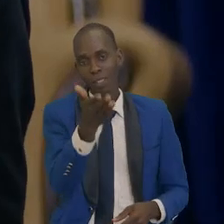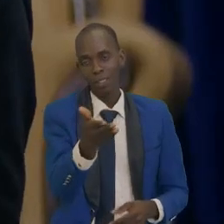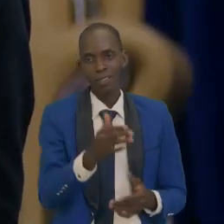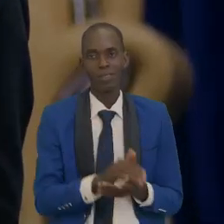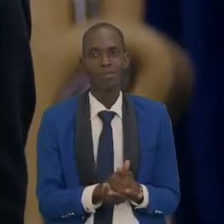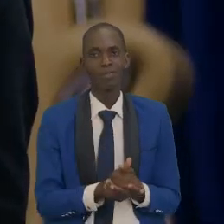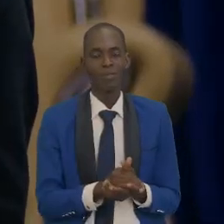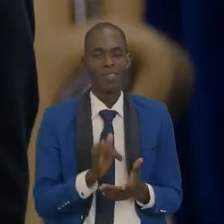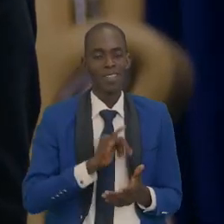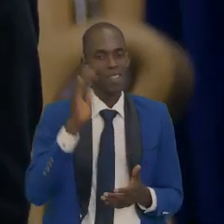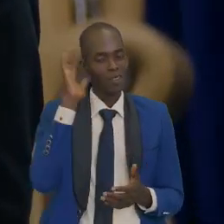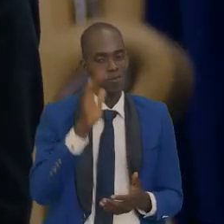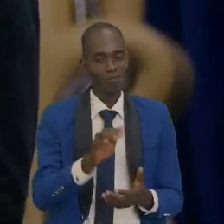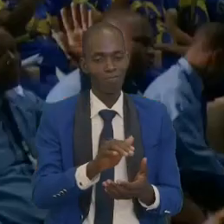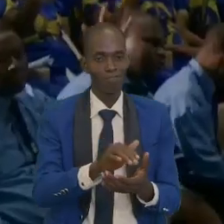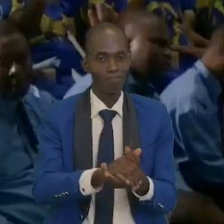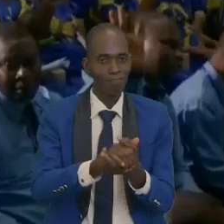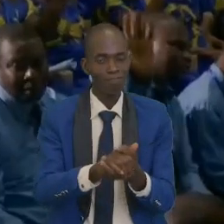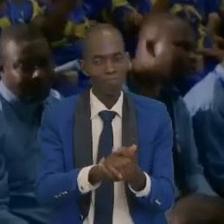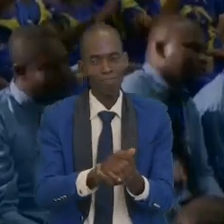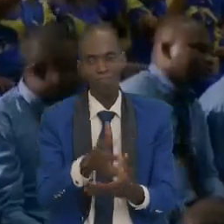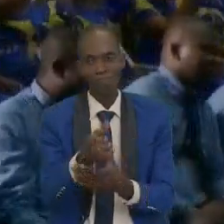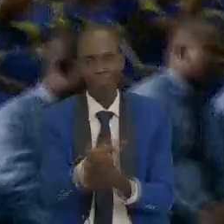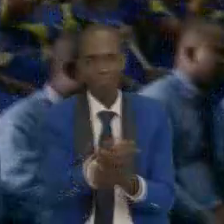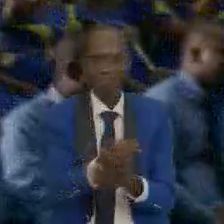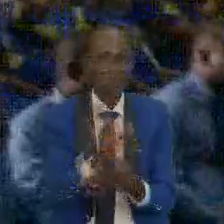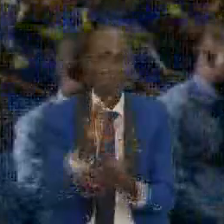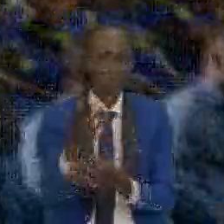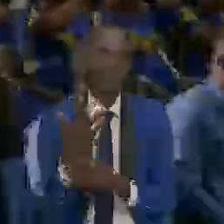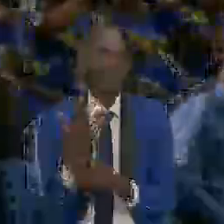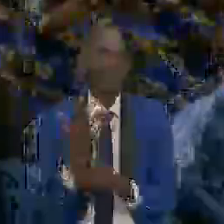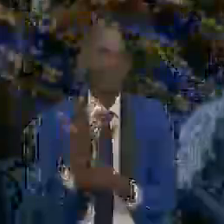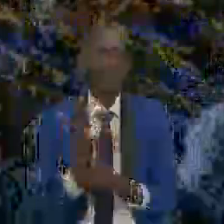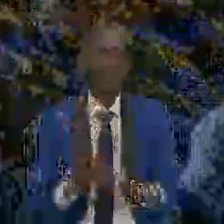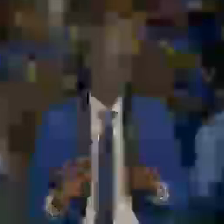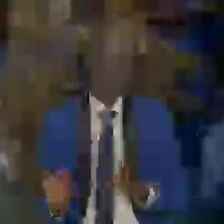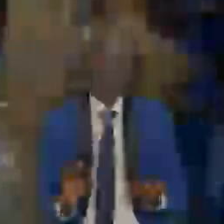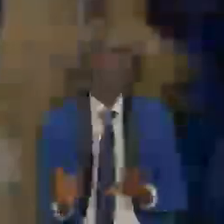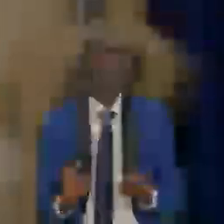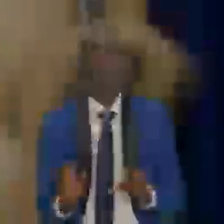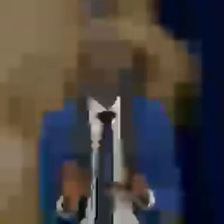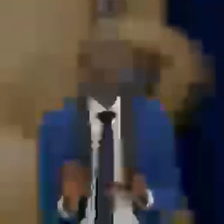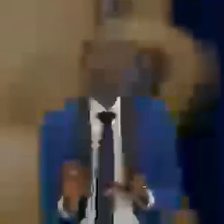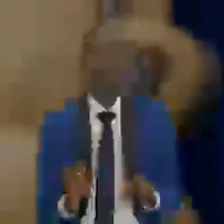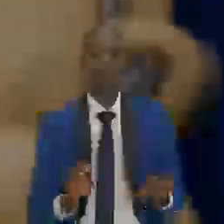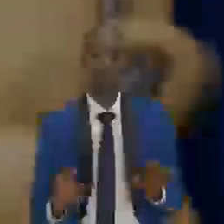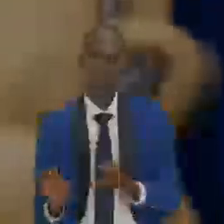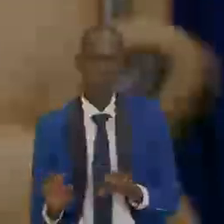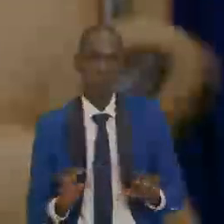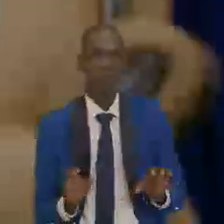I will shake your hand performance performance